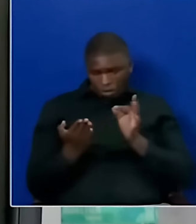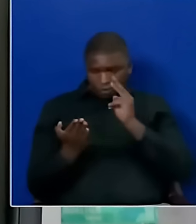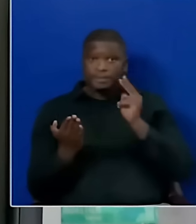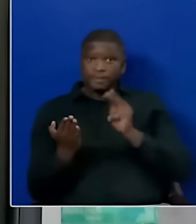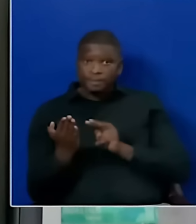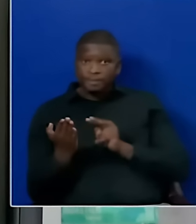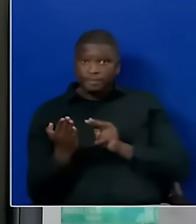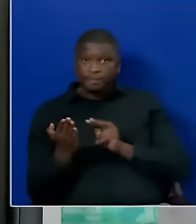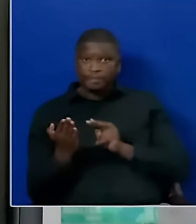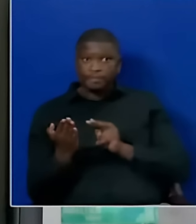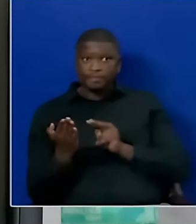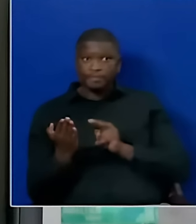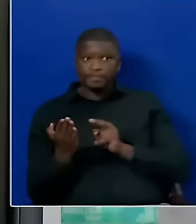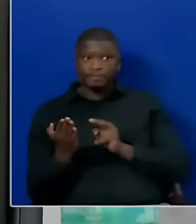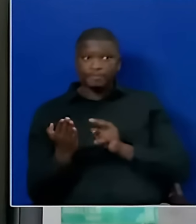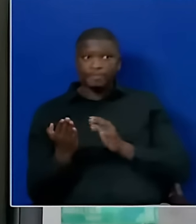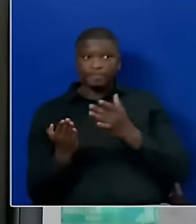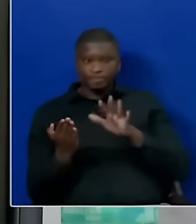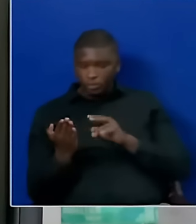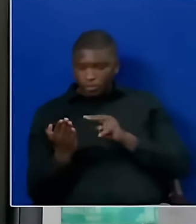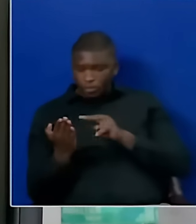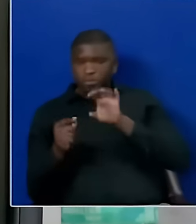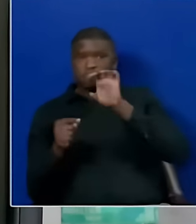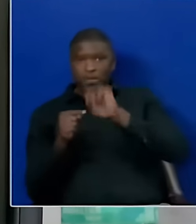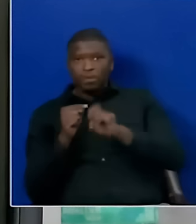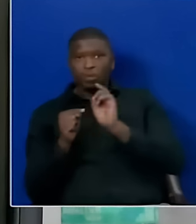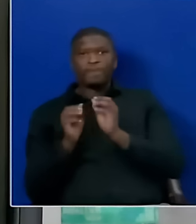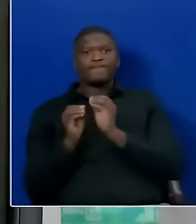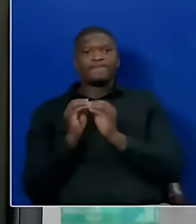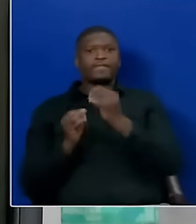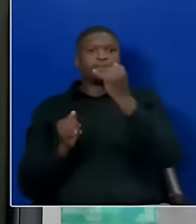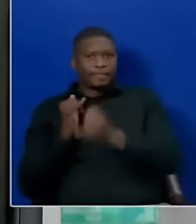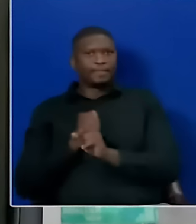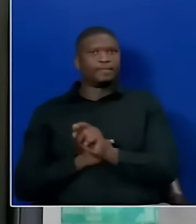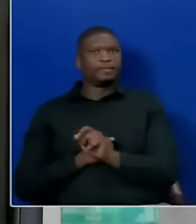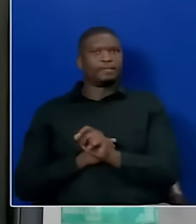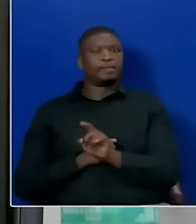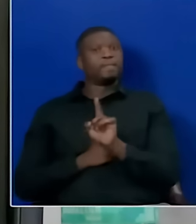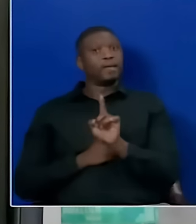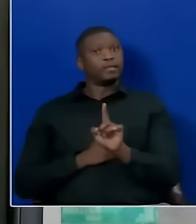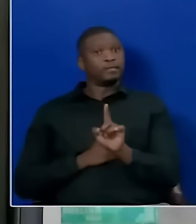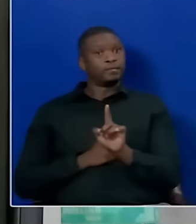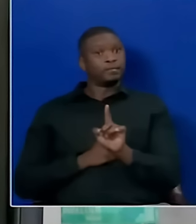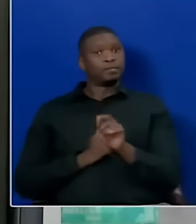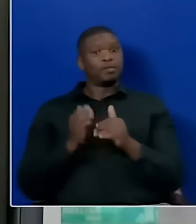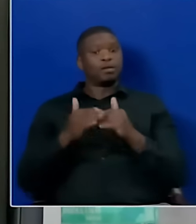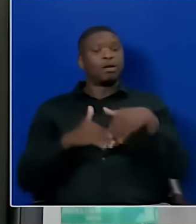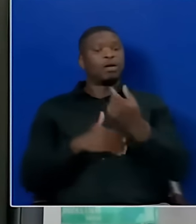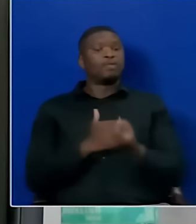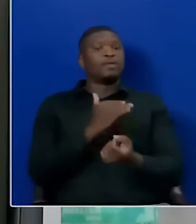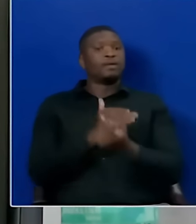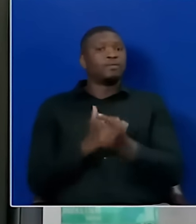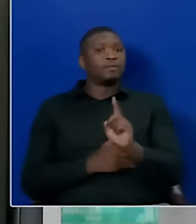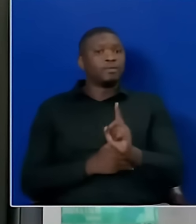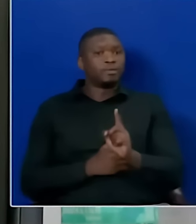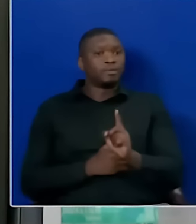and correct the mistake accordingly. But what happened is that they may not